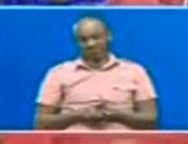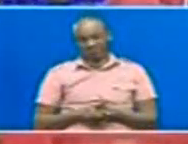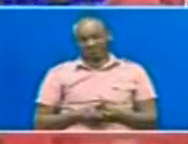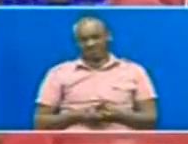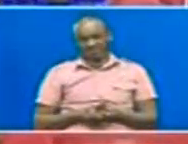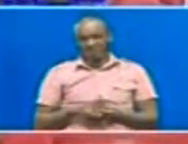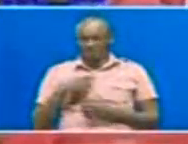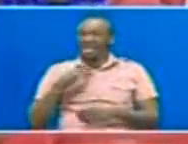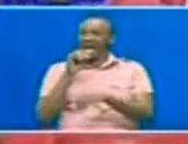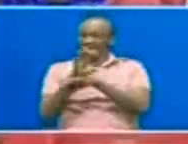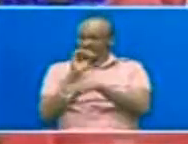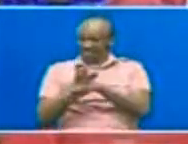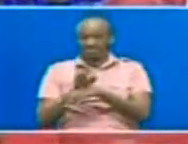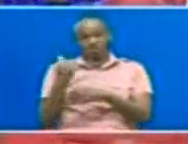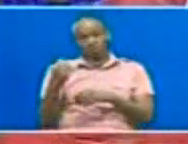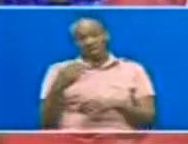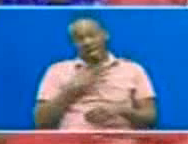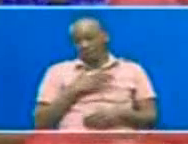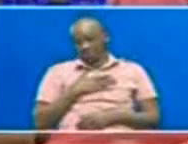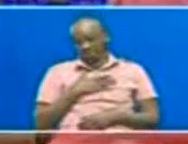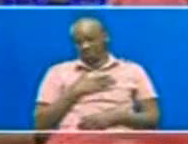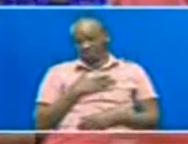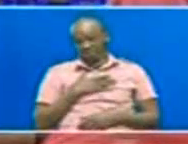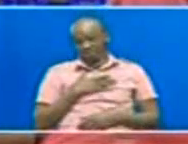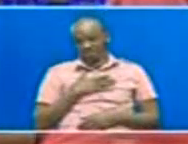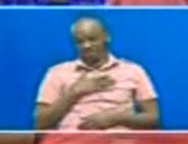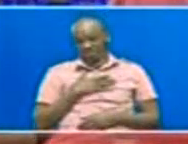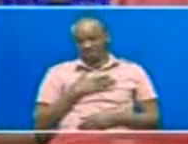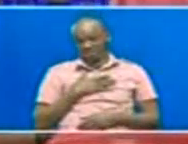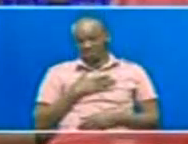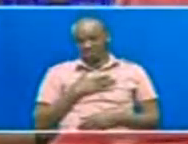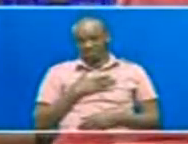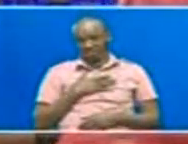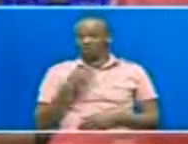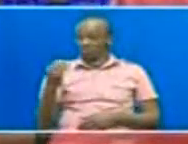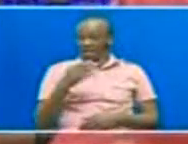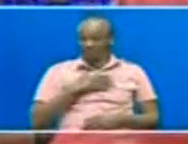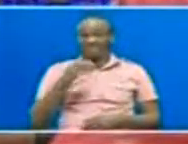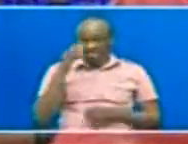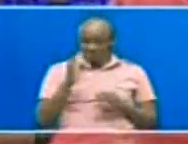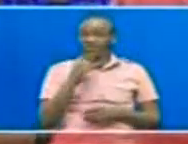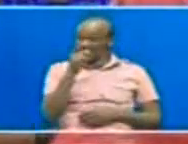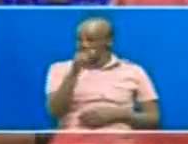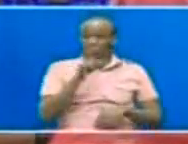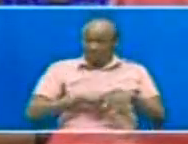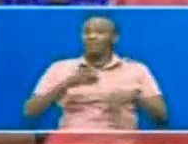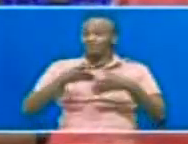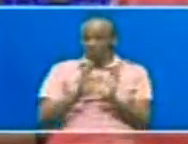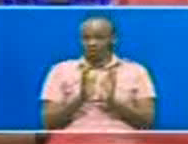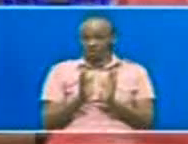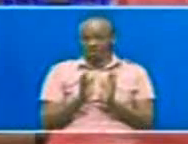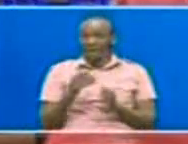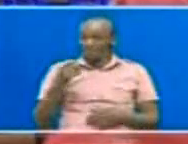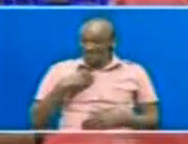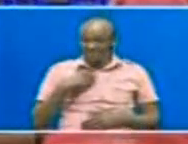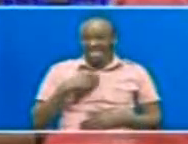I advise our kids. Our kids, if I tell you, since I was born,